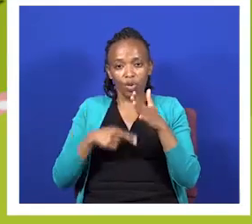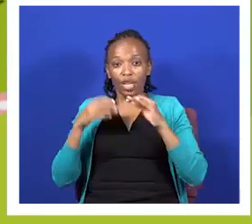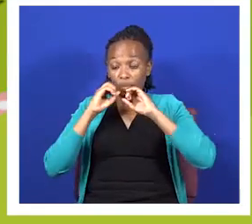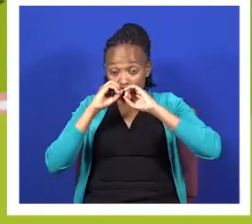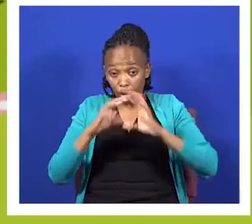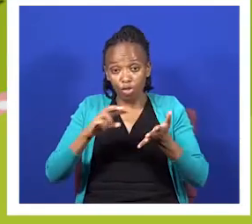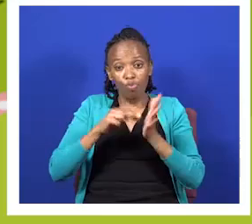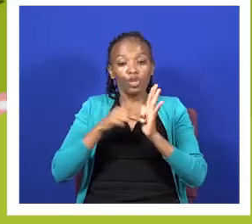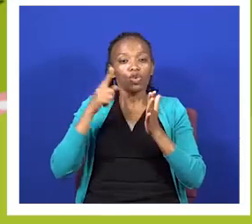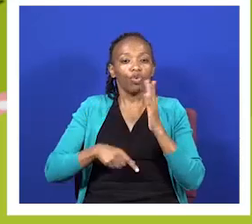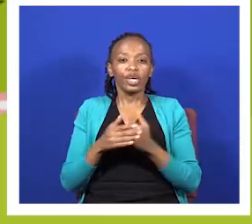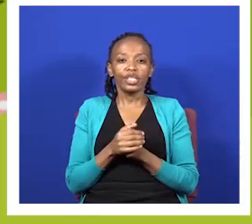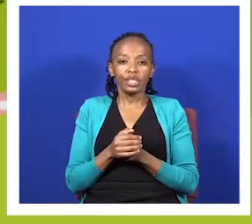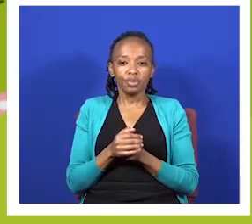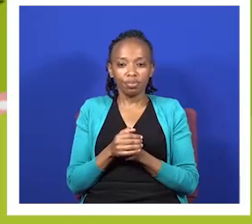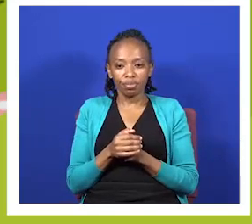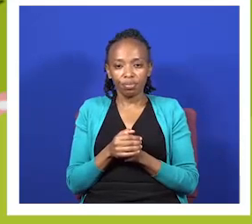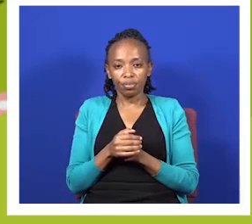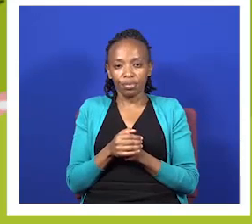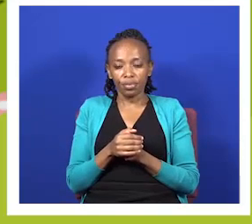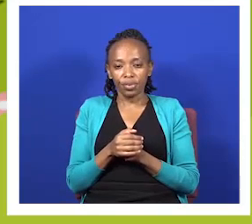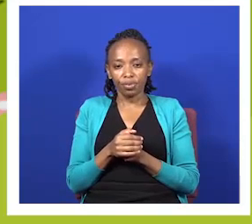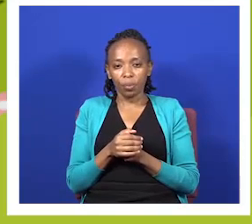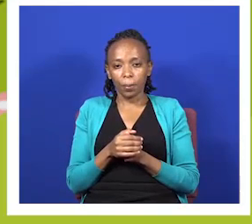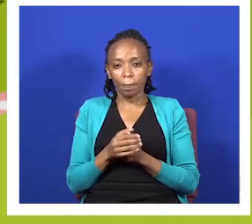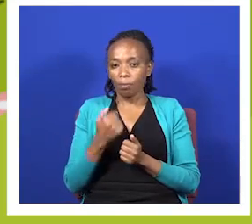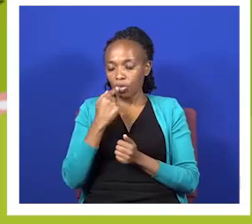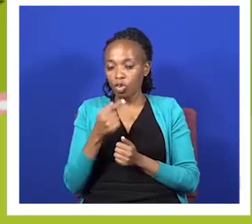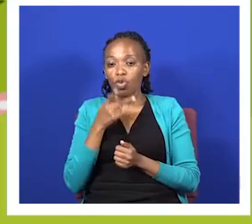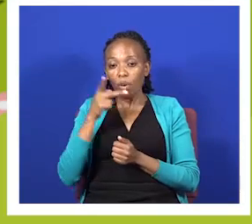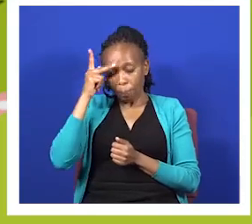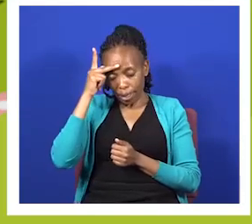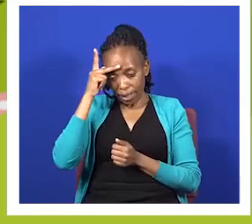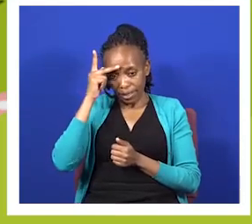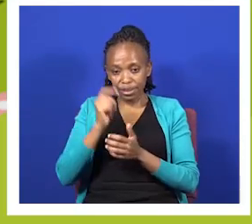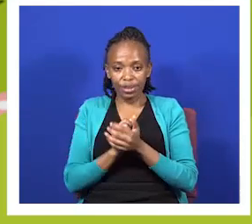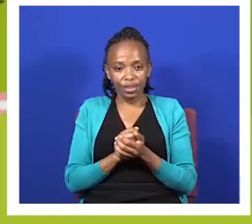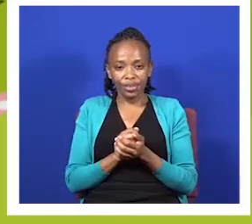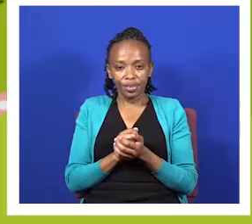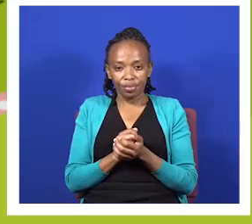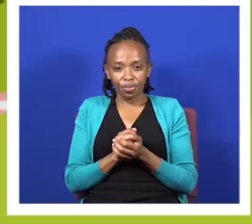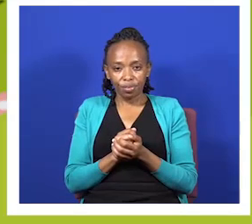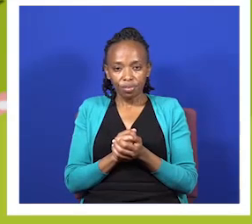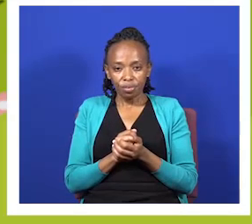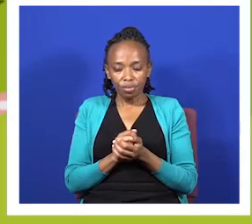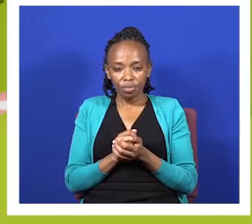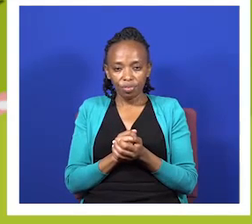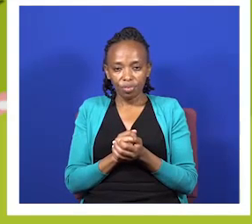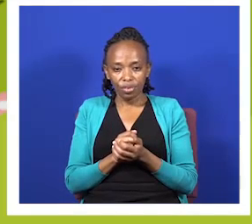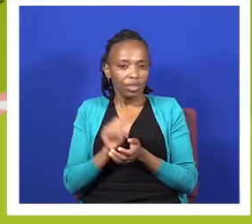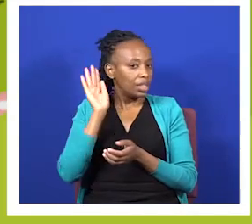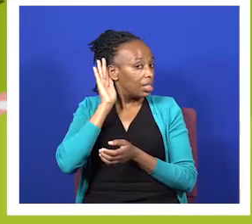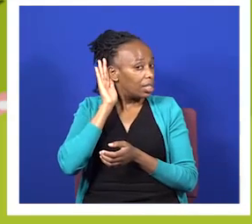the Beatitudes mean? Mm-hmm. Tell your parent, your guardian.